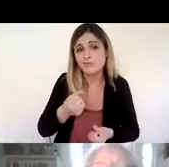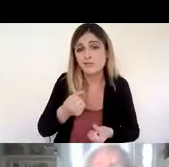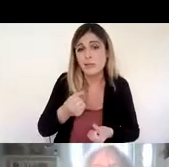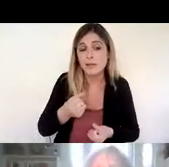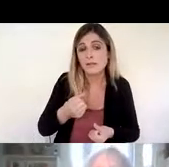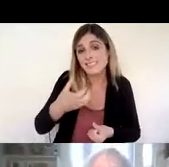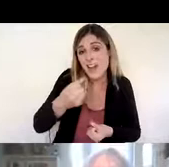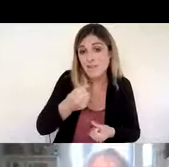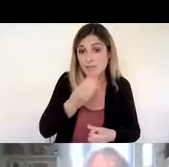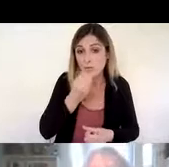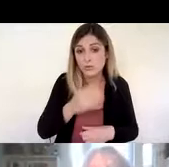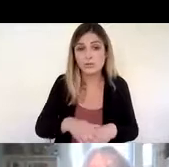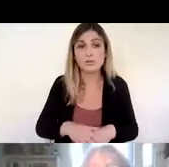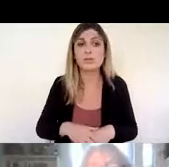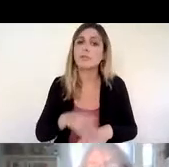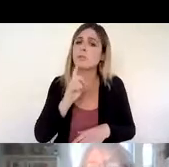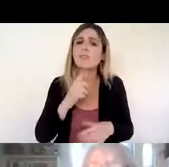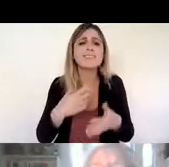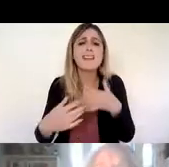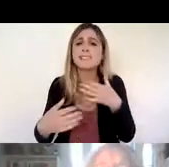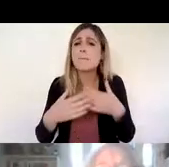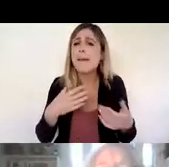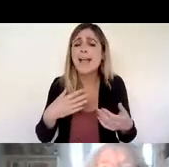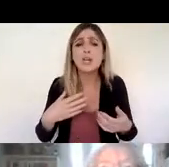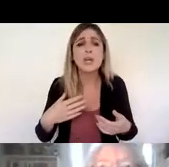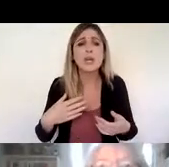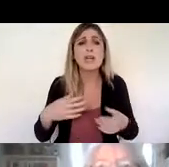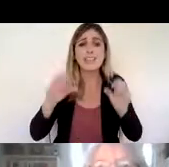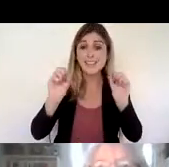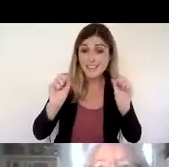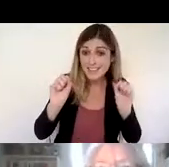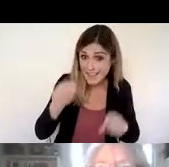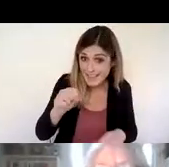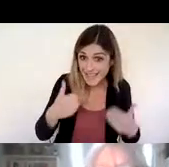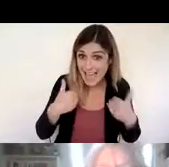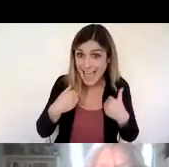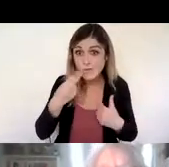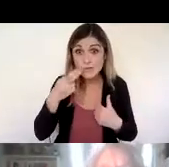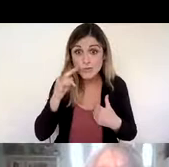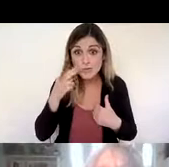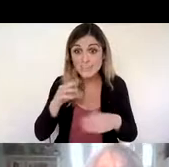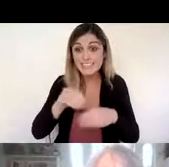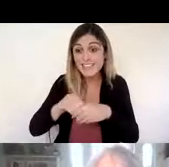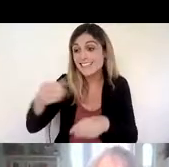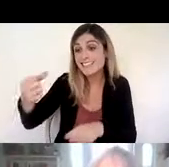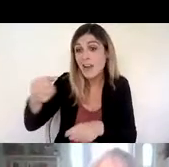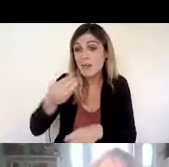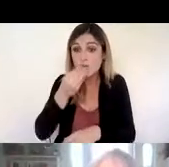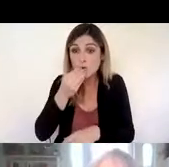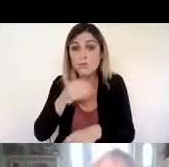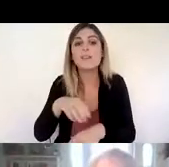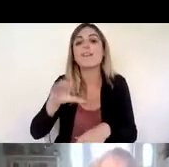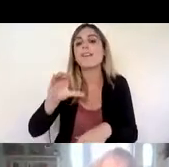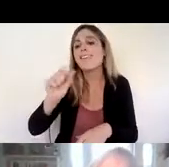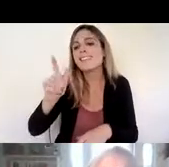And again, it doesn't really matter to me because there are nutrients in dairy foods that are good for bone health, calcium, vitamin D, protein,